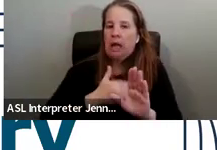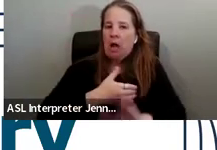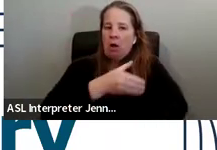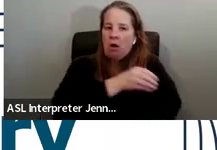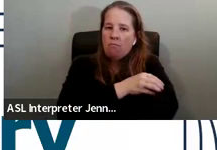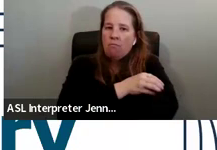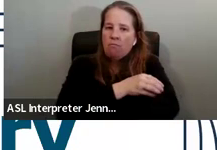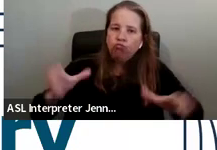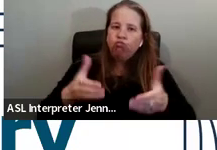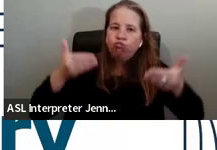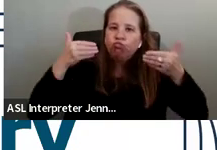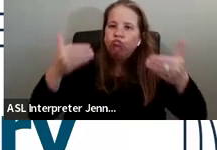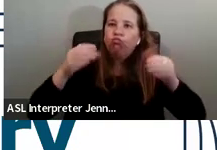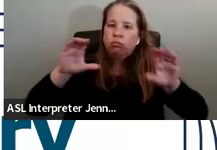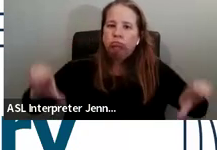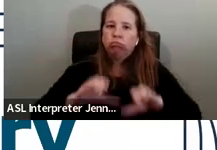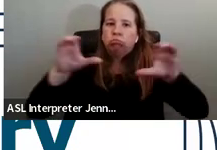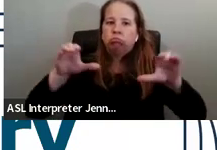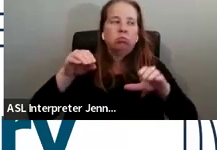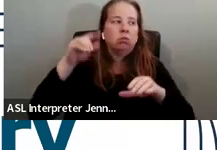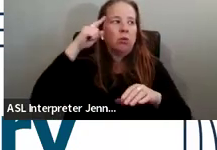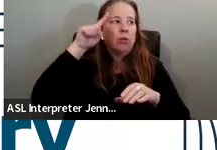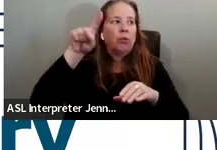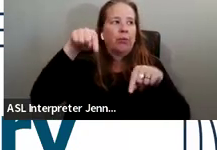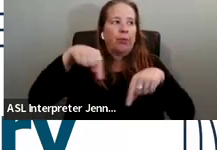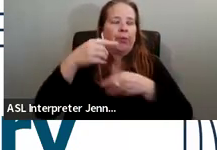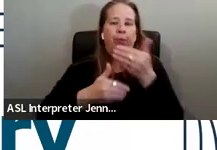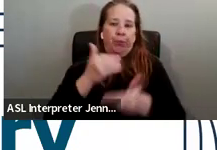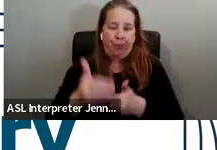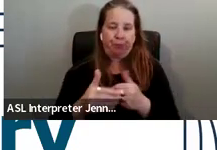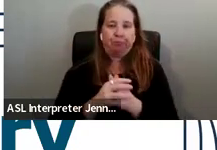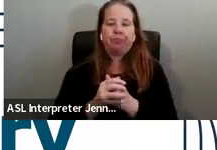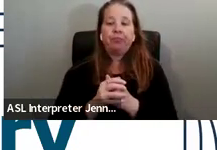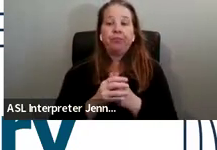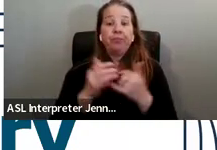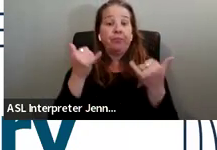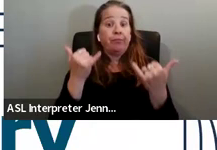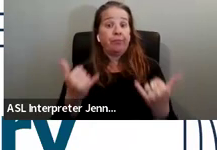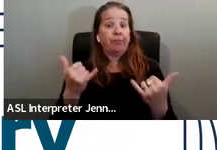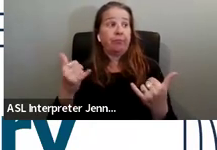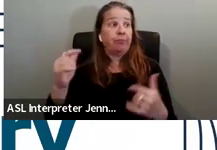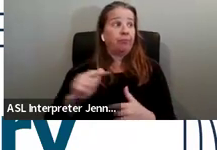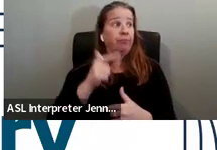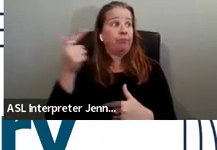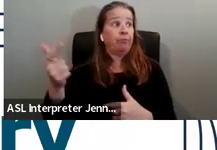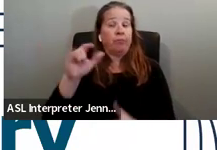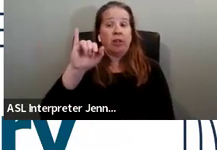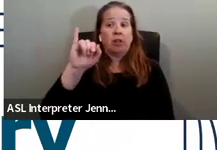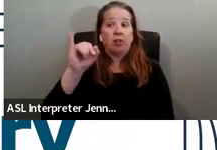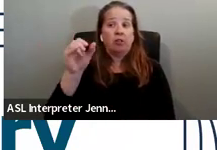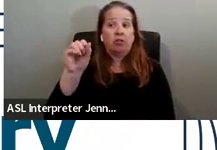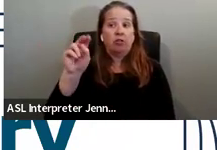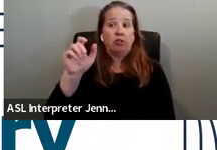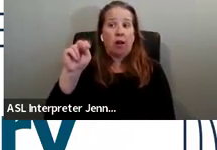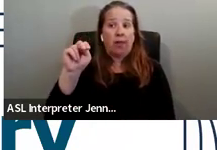be really active in this process. So with that, I am going to hand it over to Jonathan Taylor to talk a